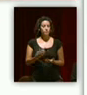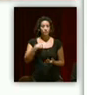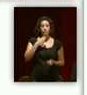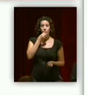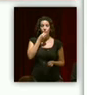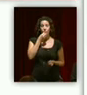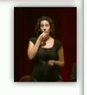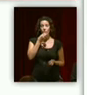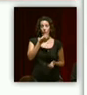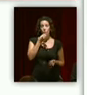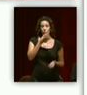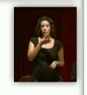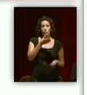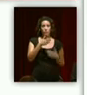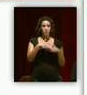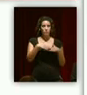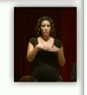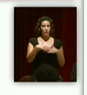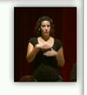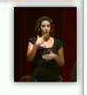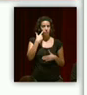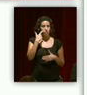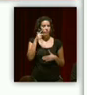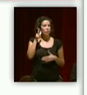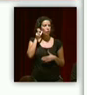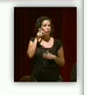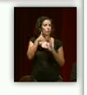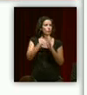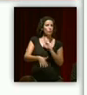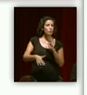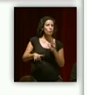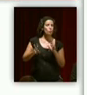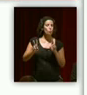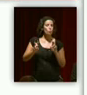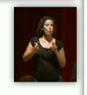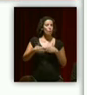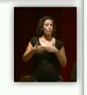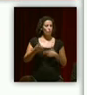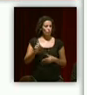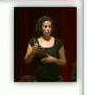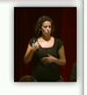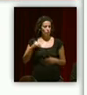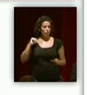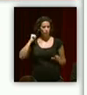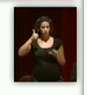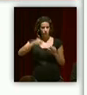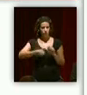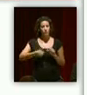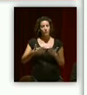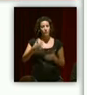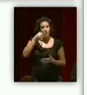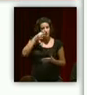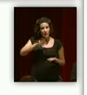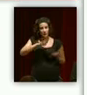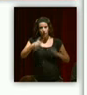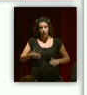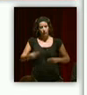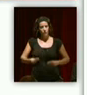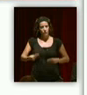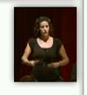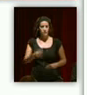adequately. I am telling you all these things just for you to see that this is nothing new, that it's been long-standing,